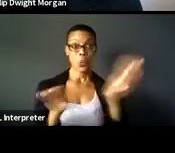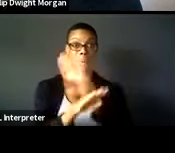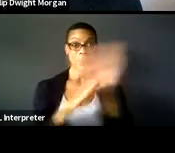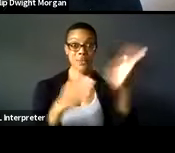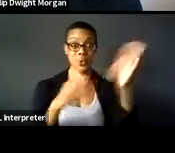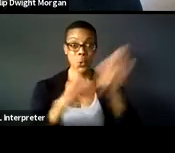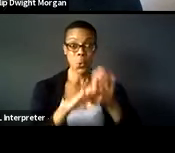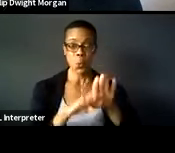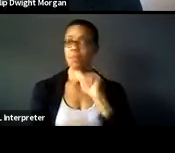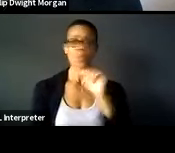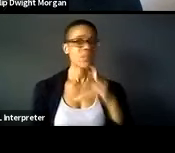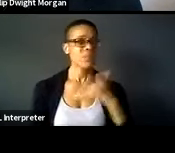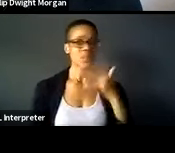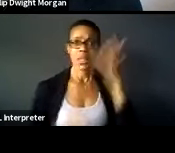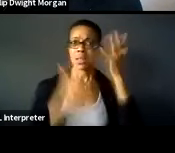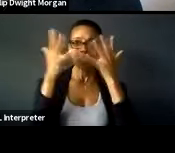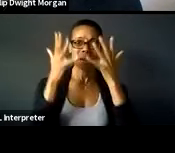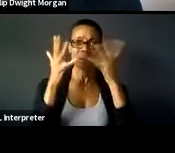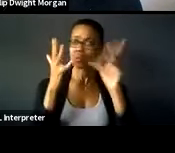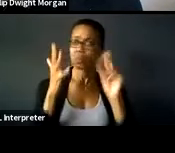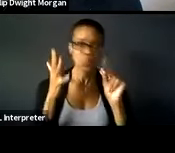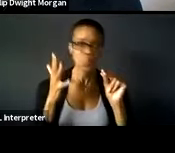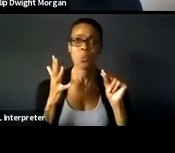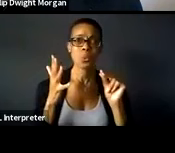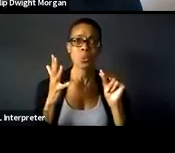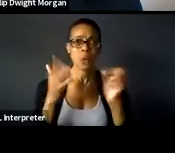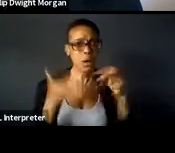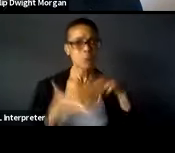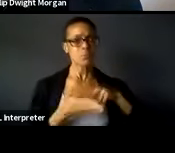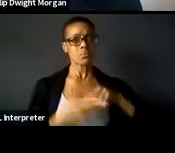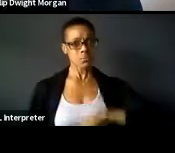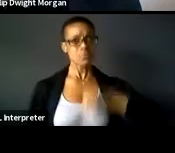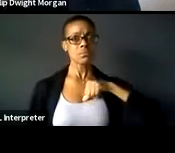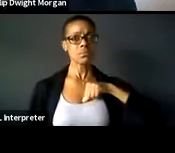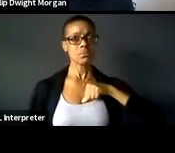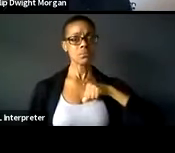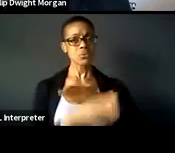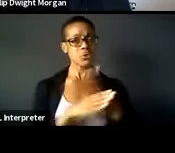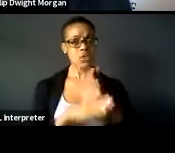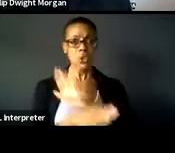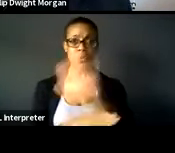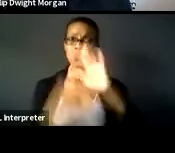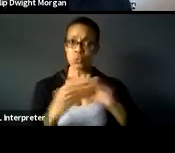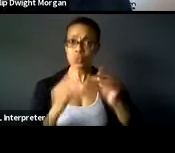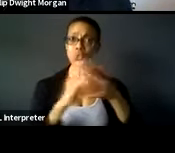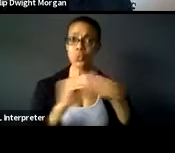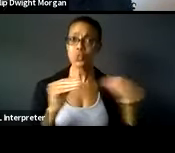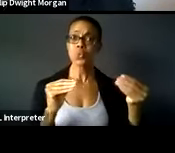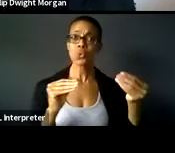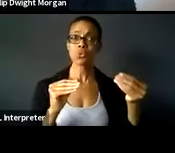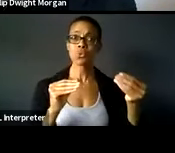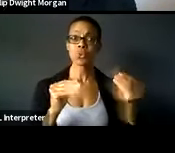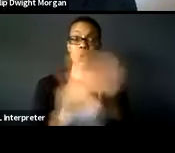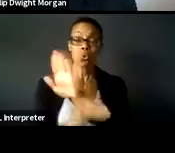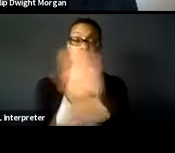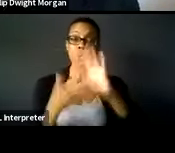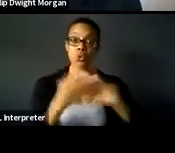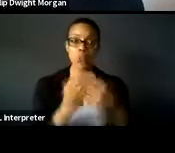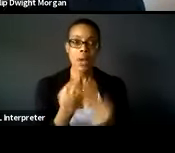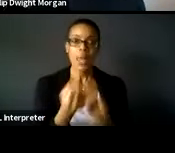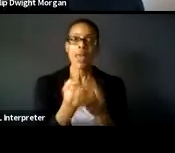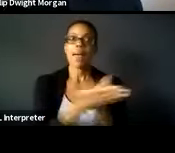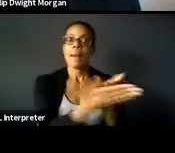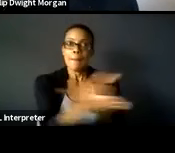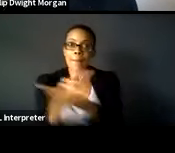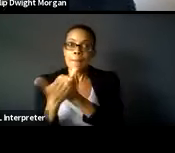shame. Stand up and speak your truth, share your story, because these stories are which help others to be able to not